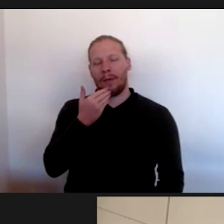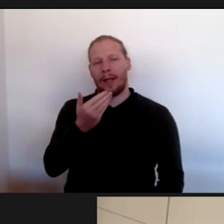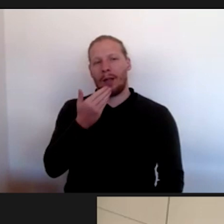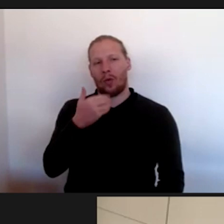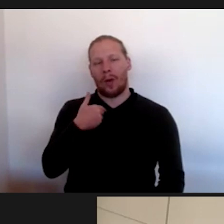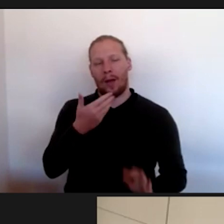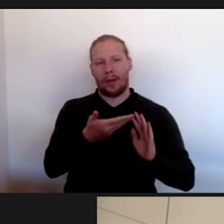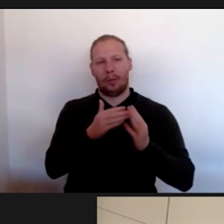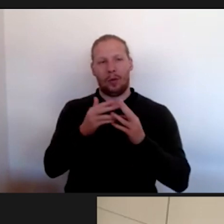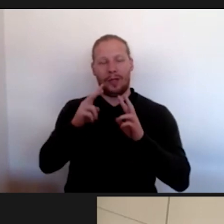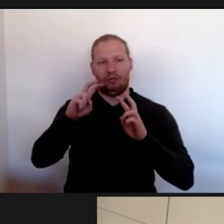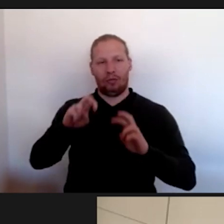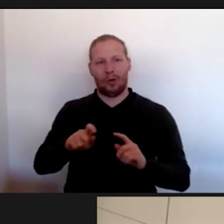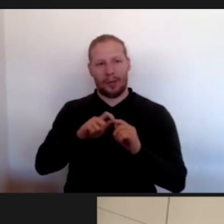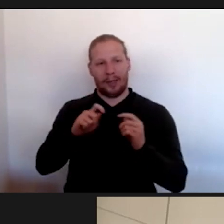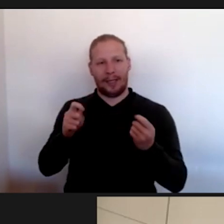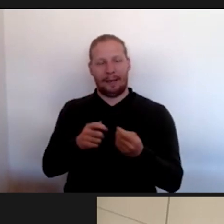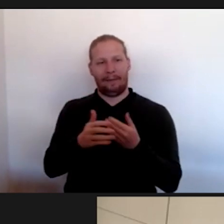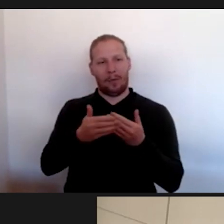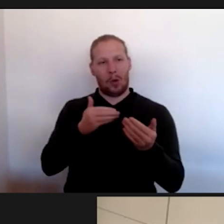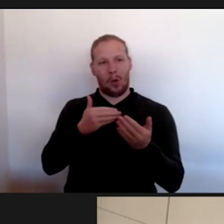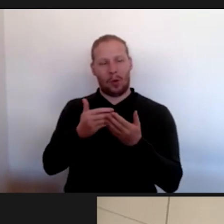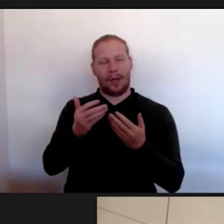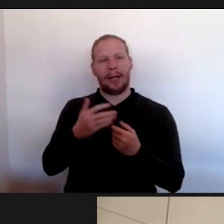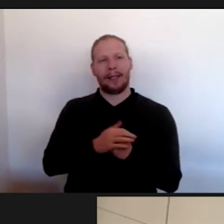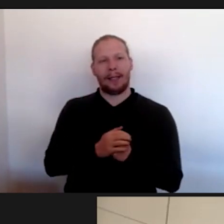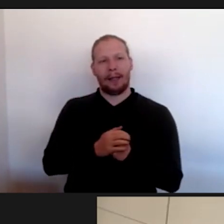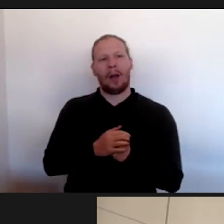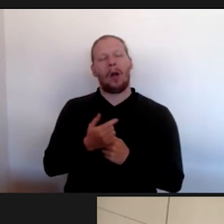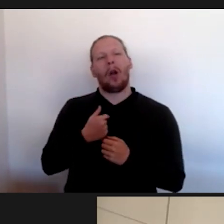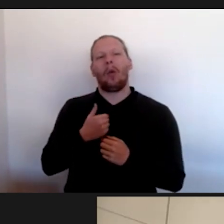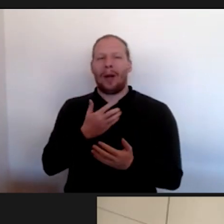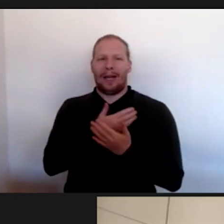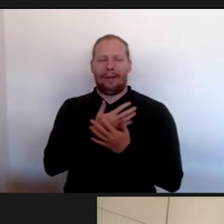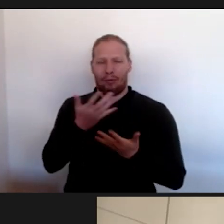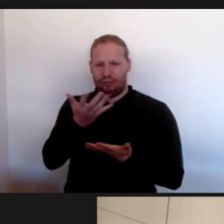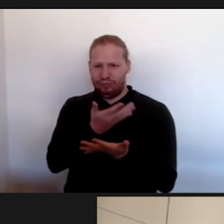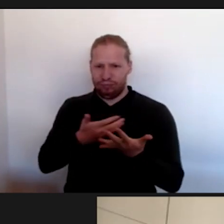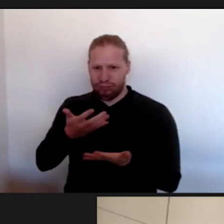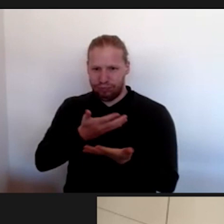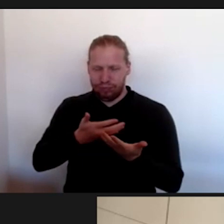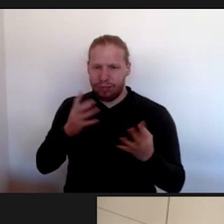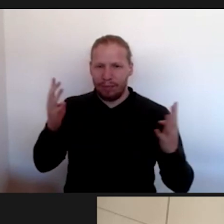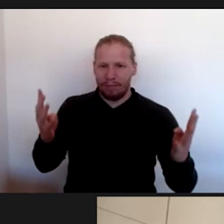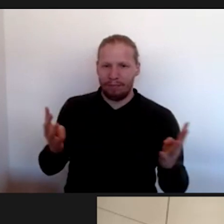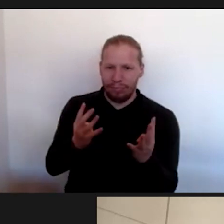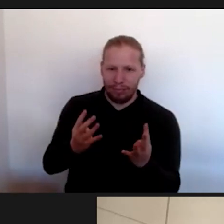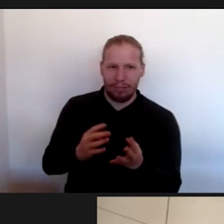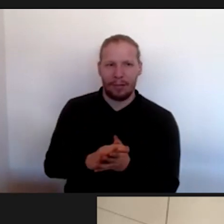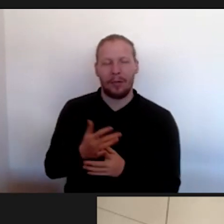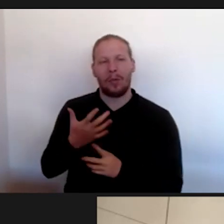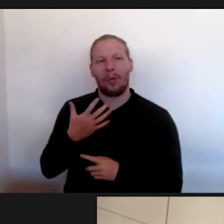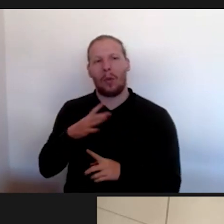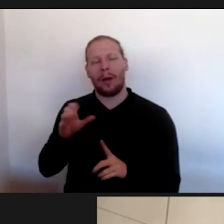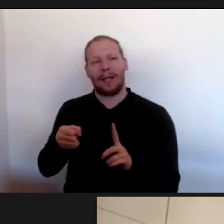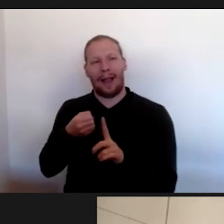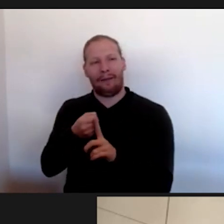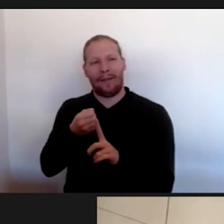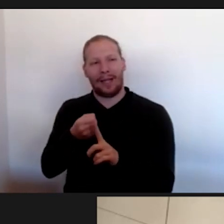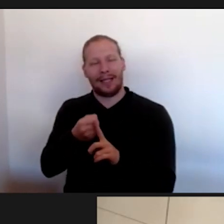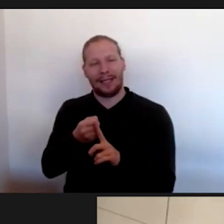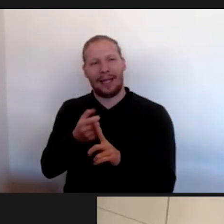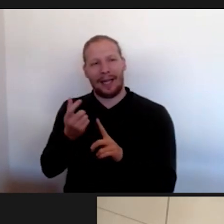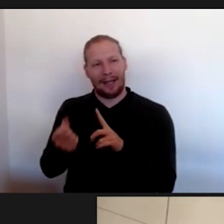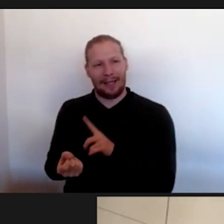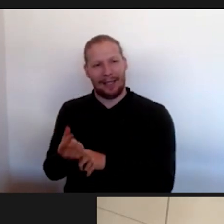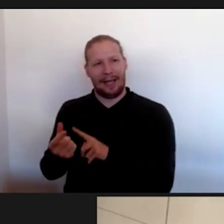for organizing this. As from the communities, we love to have these corridors, and we would love these advocacy sessions where